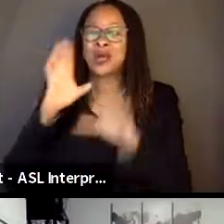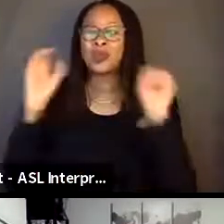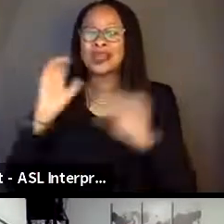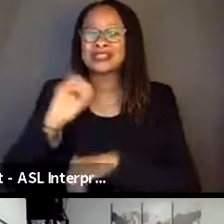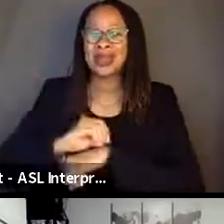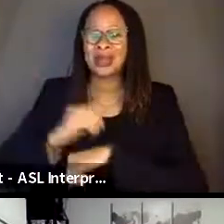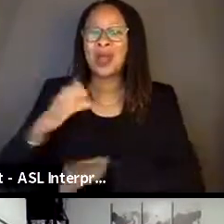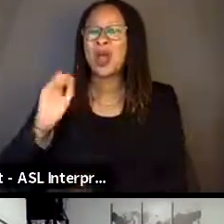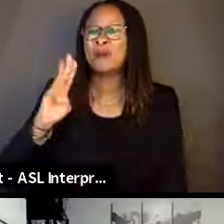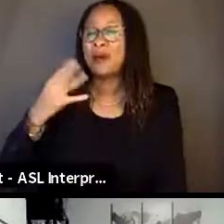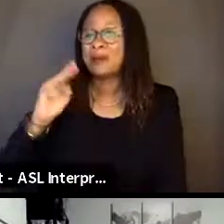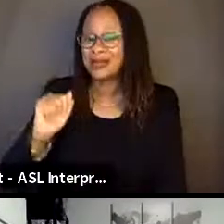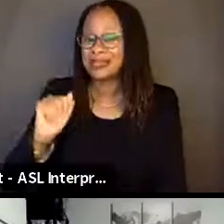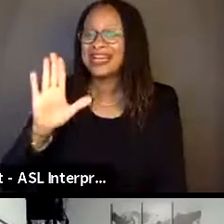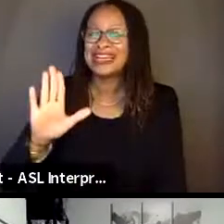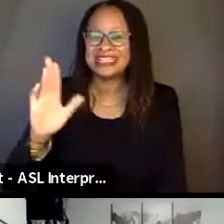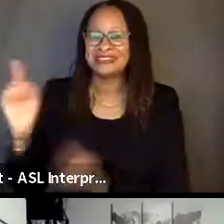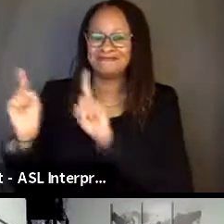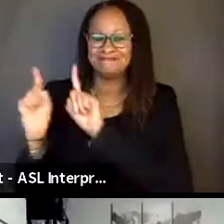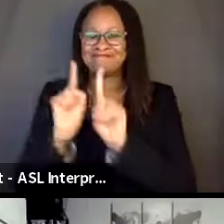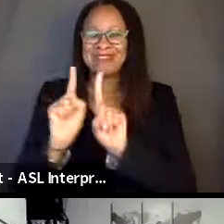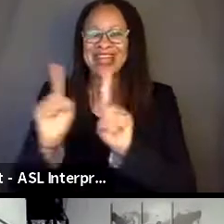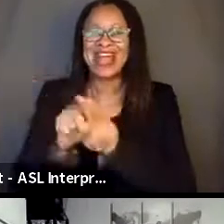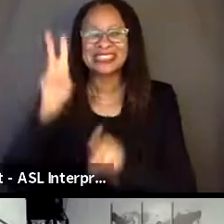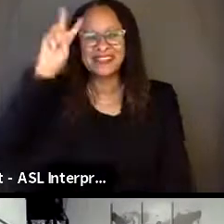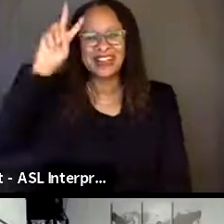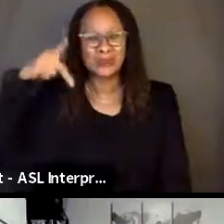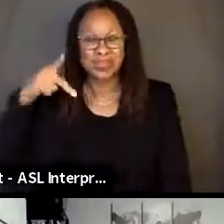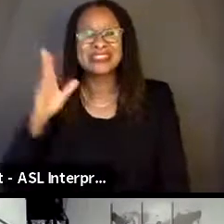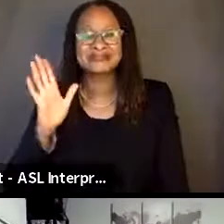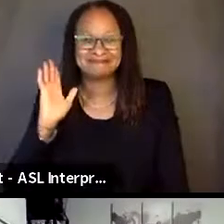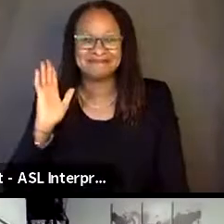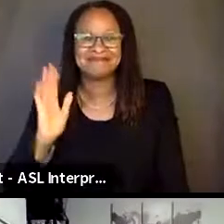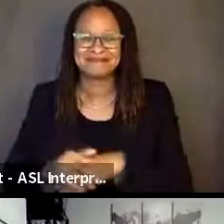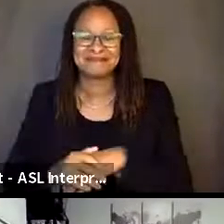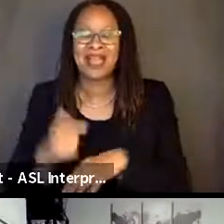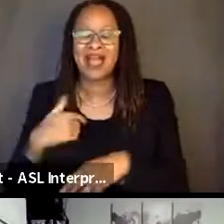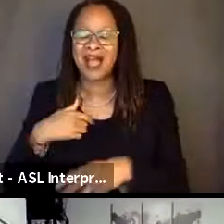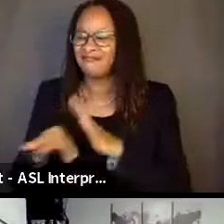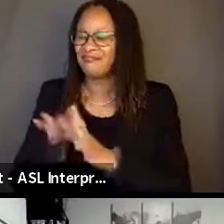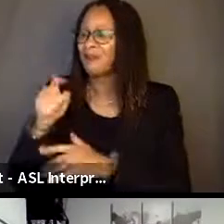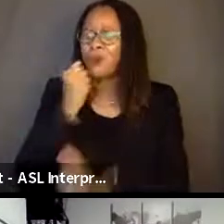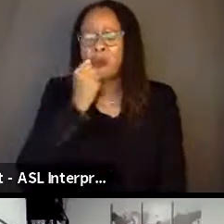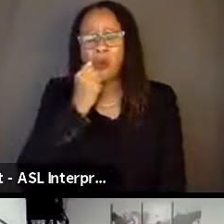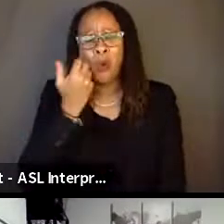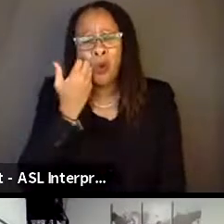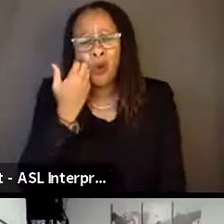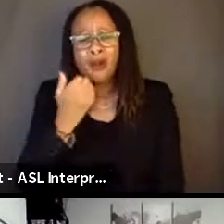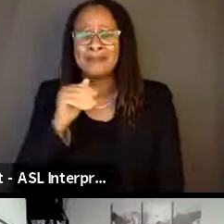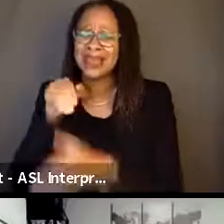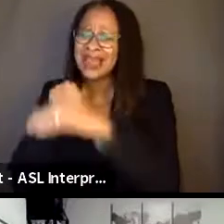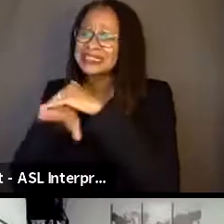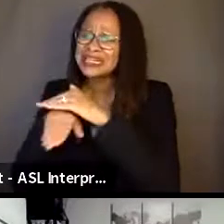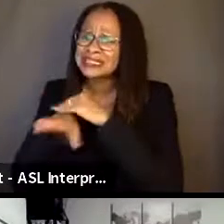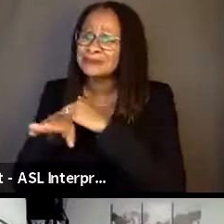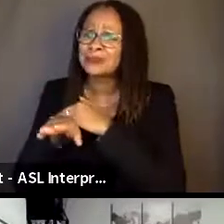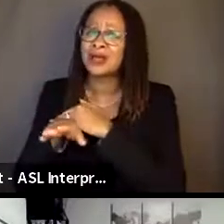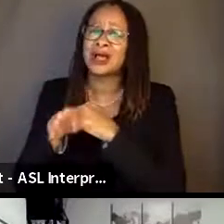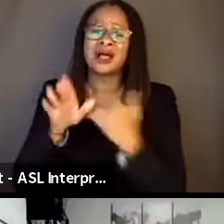he was at President Obama's side as his vice president. I found him to be warm, accessible,